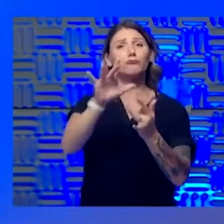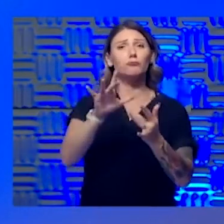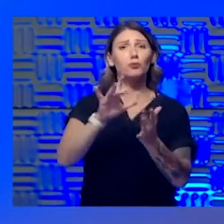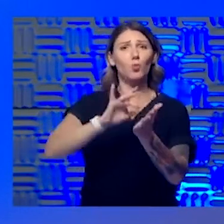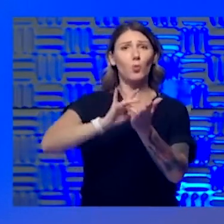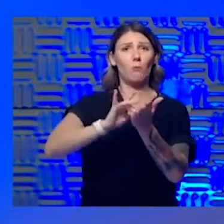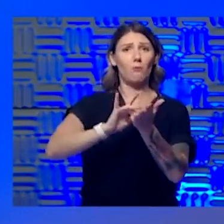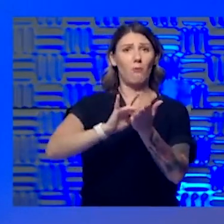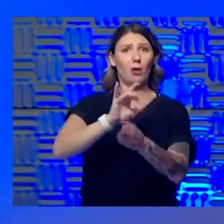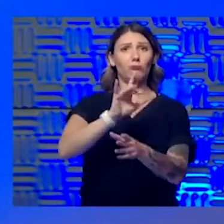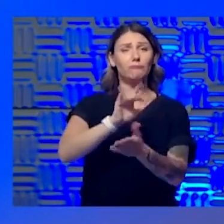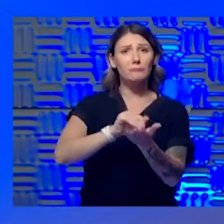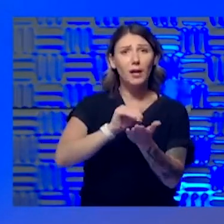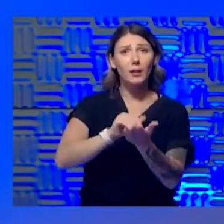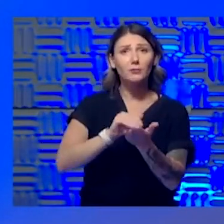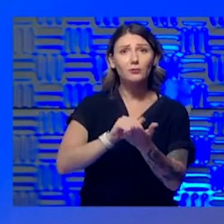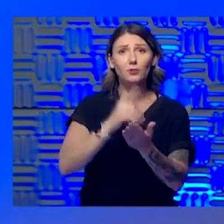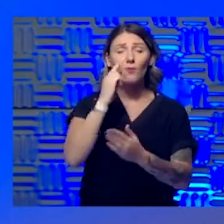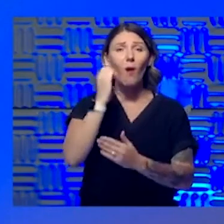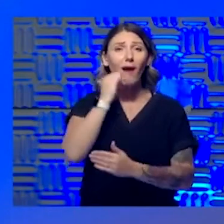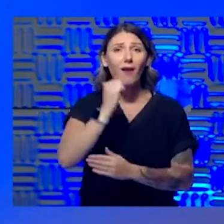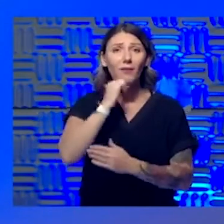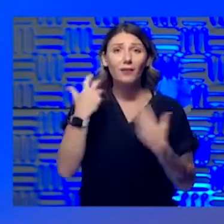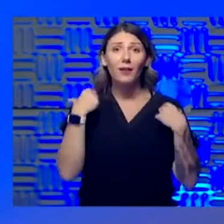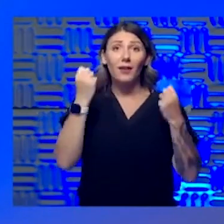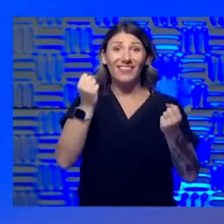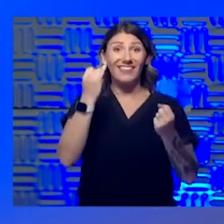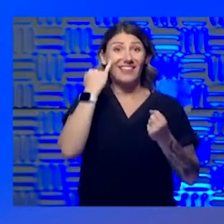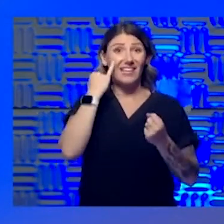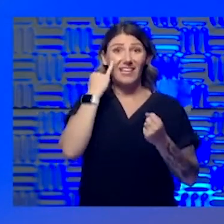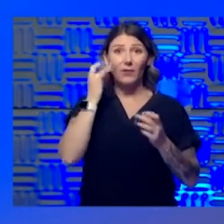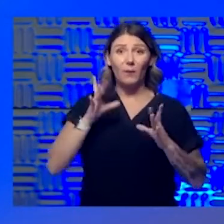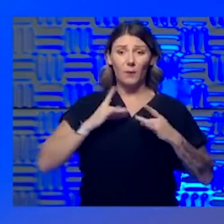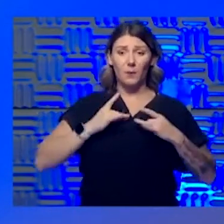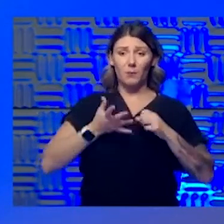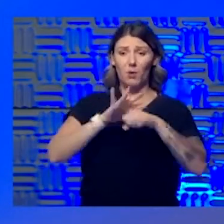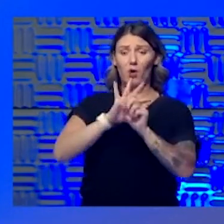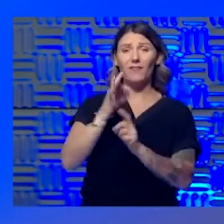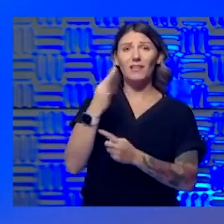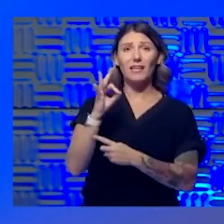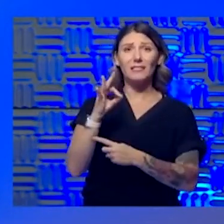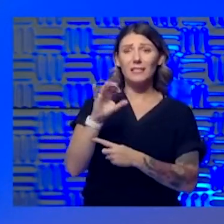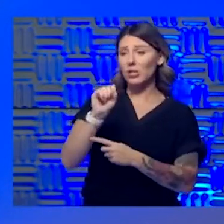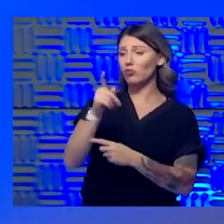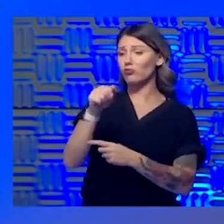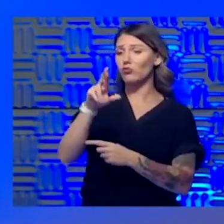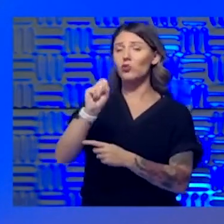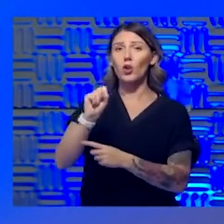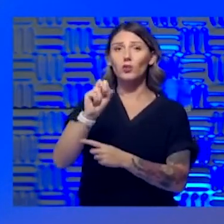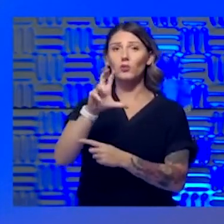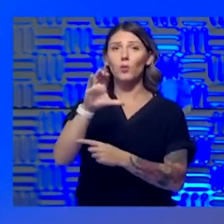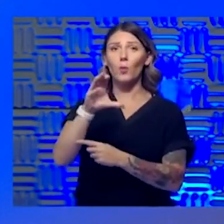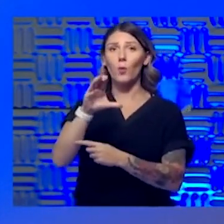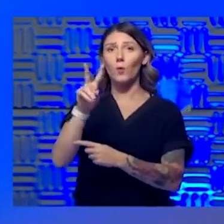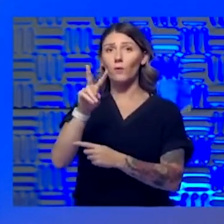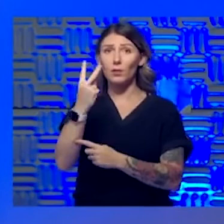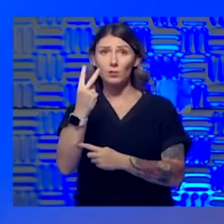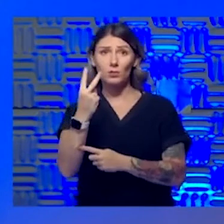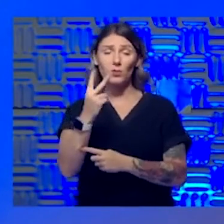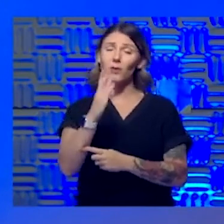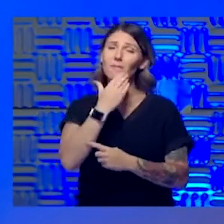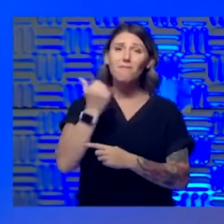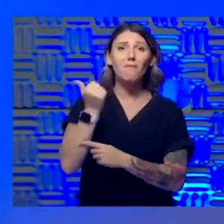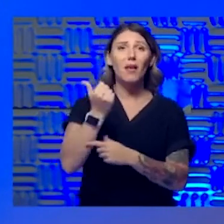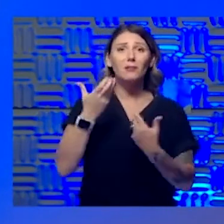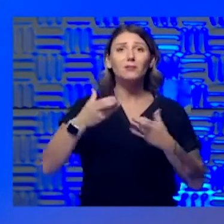day-to-day health so that should you get COVID-19 or SARS-CoV-2, you will have the best chance at recovery because those